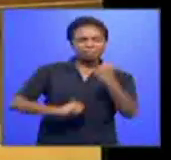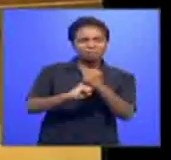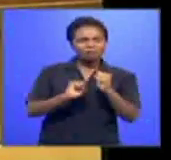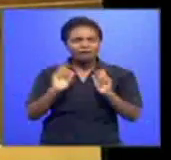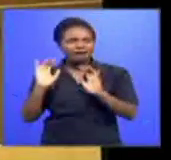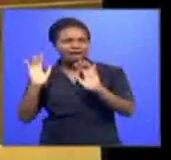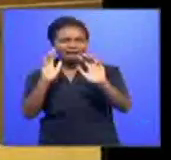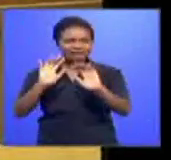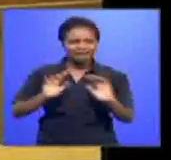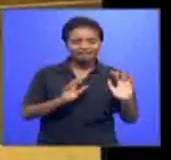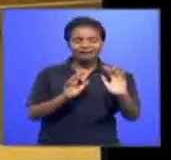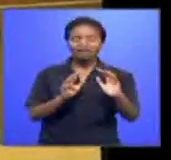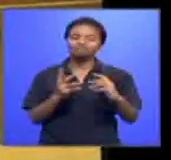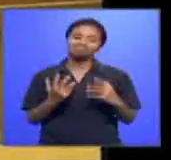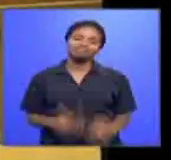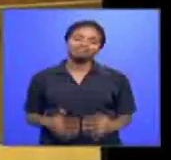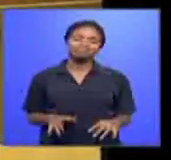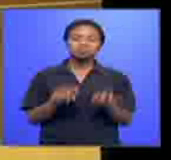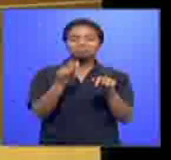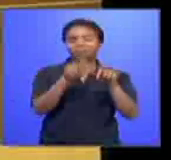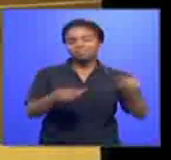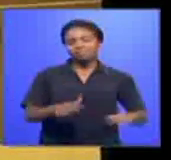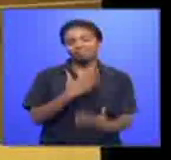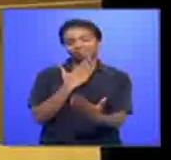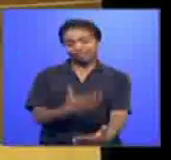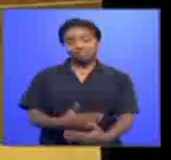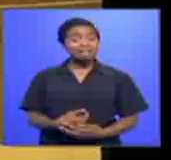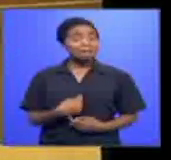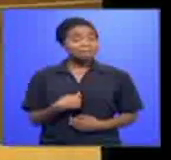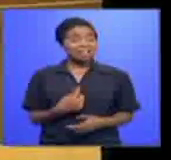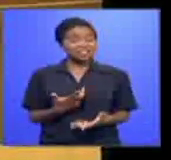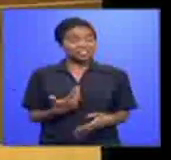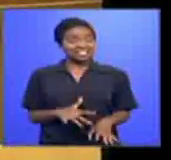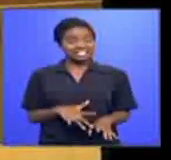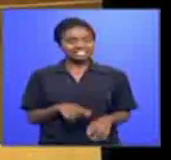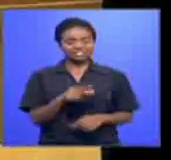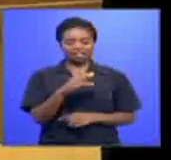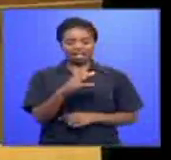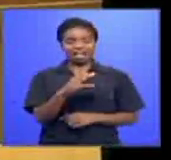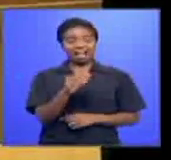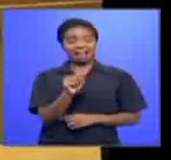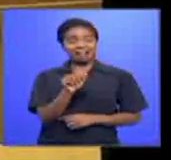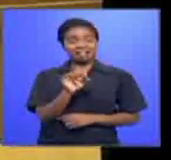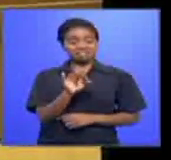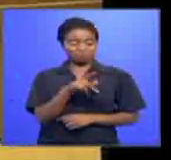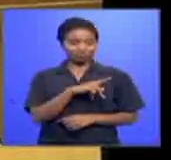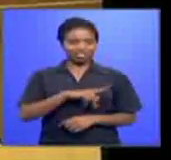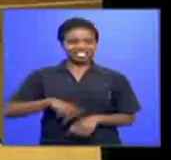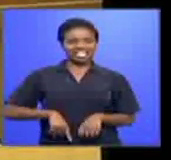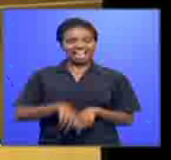I had the opportunity to personally thank CAF President, Honorable